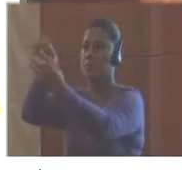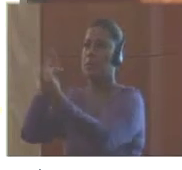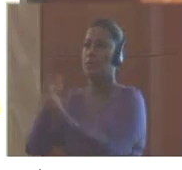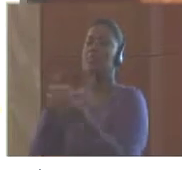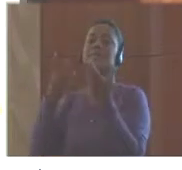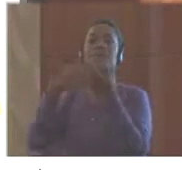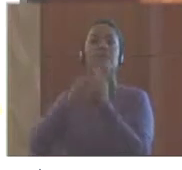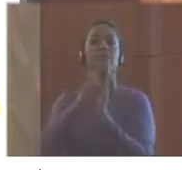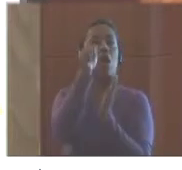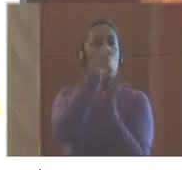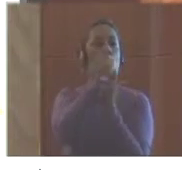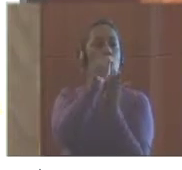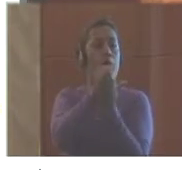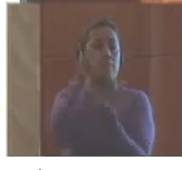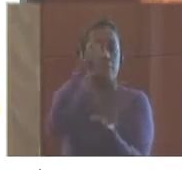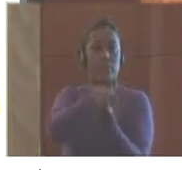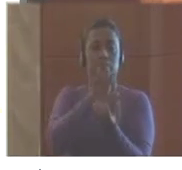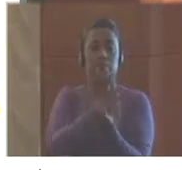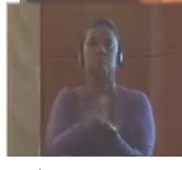policymakers,